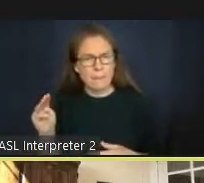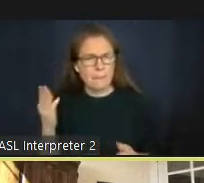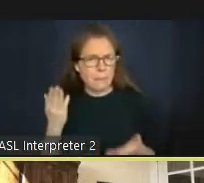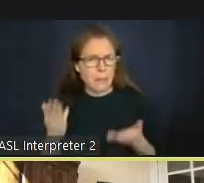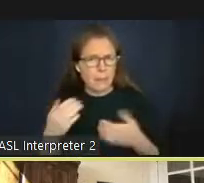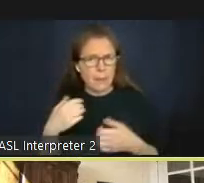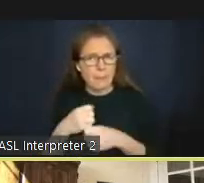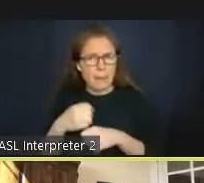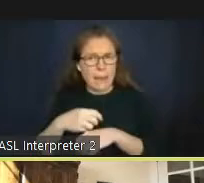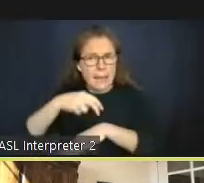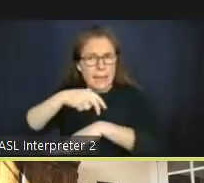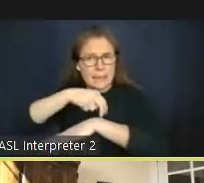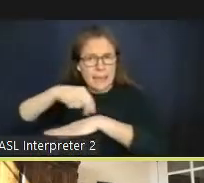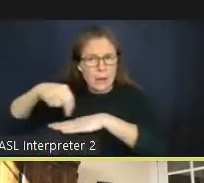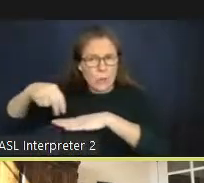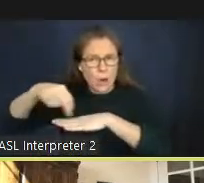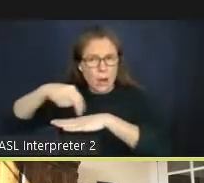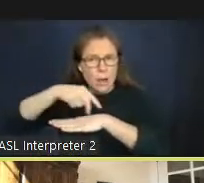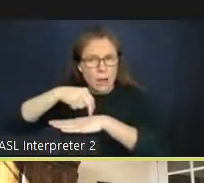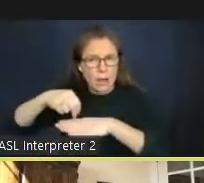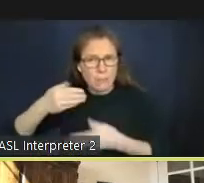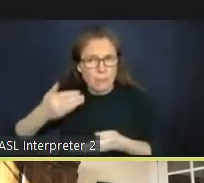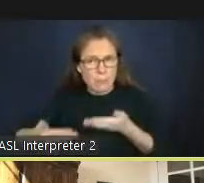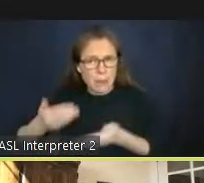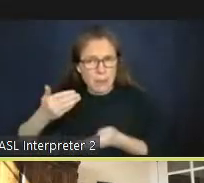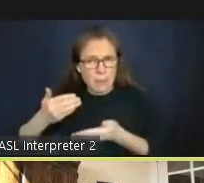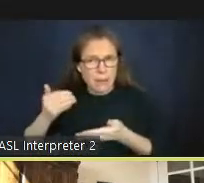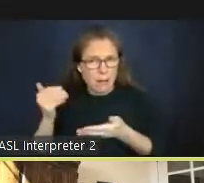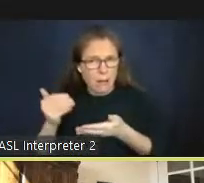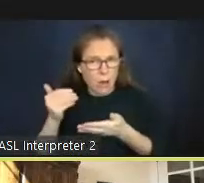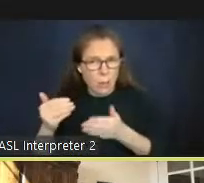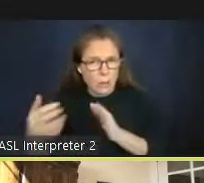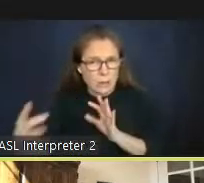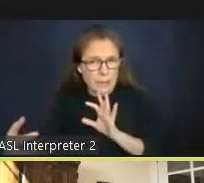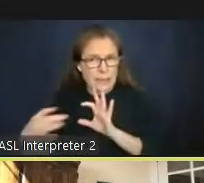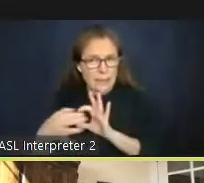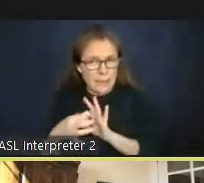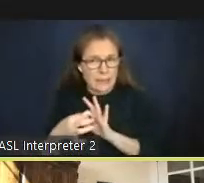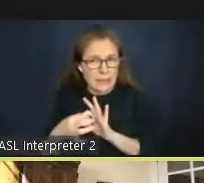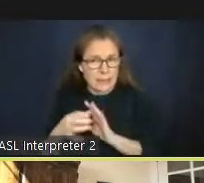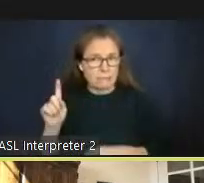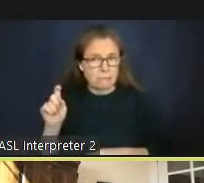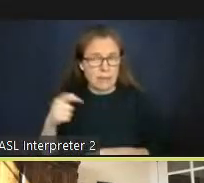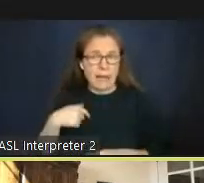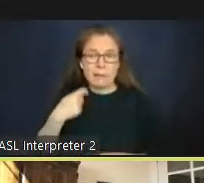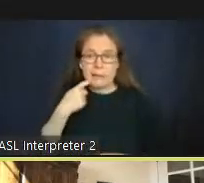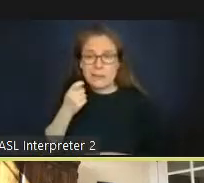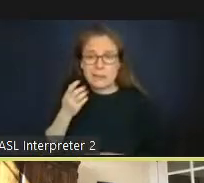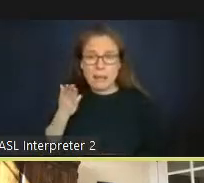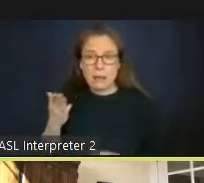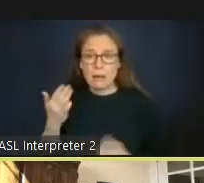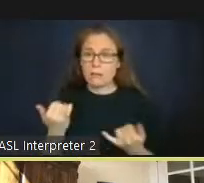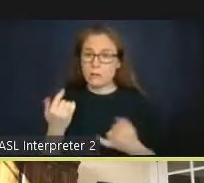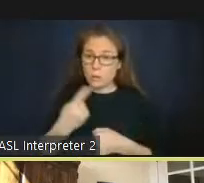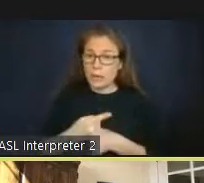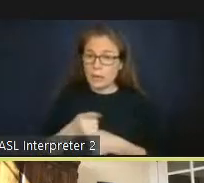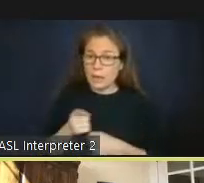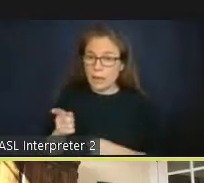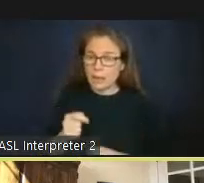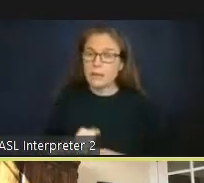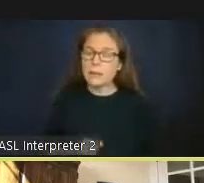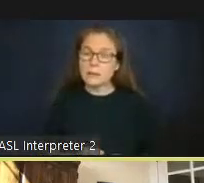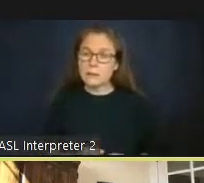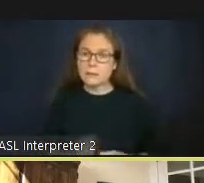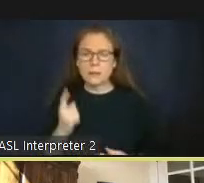it's almost connected. I was just over there today, so I was wondering